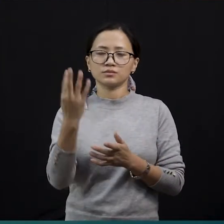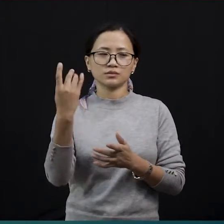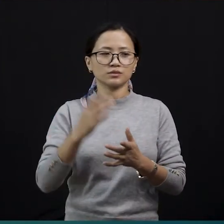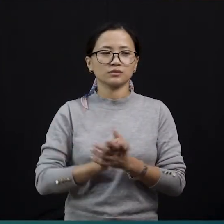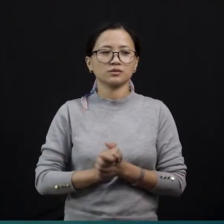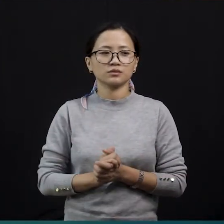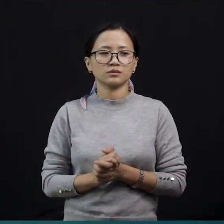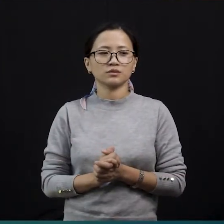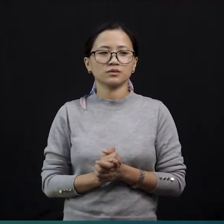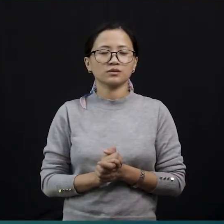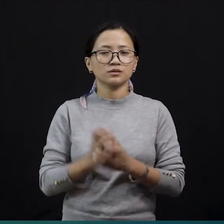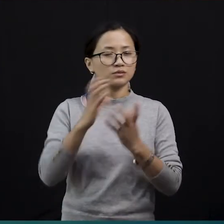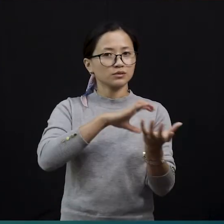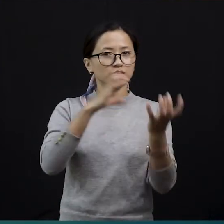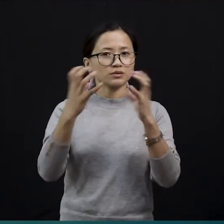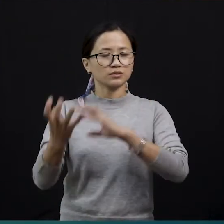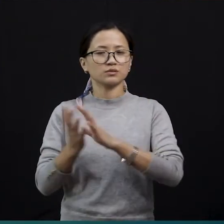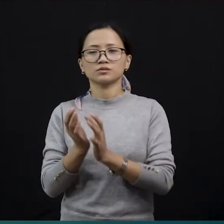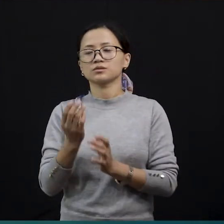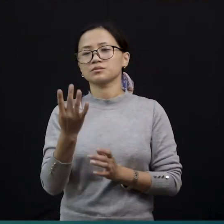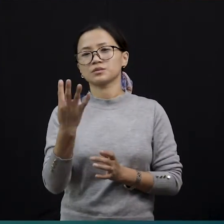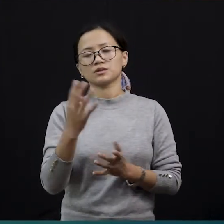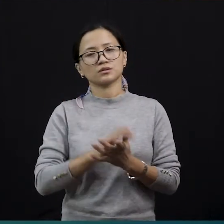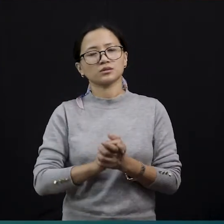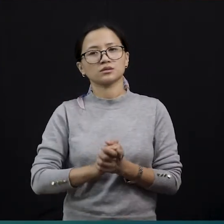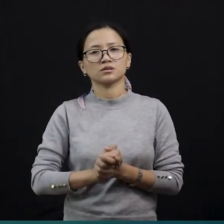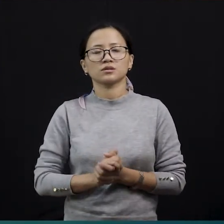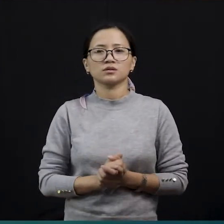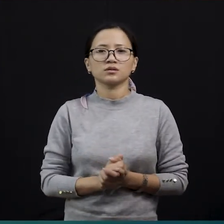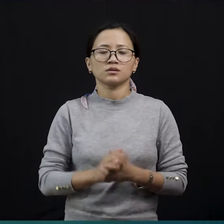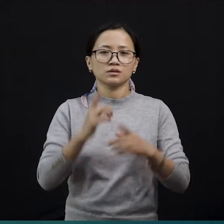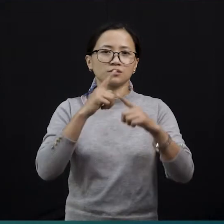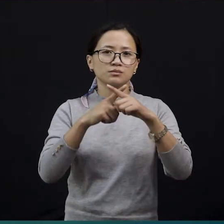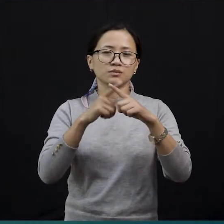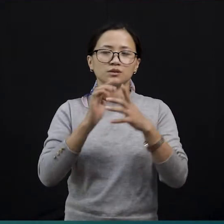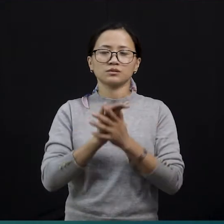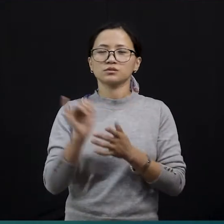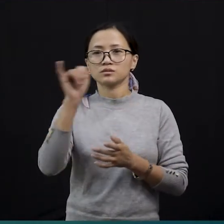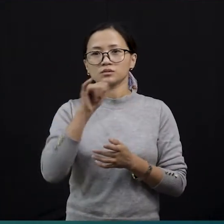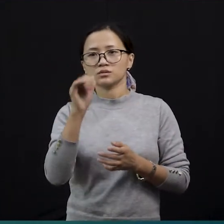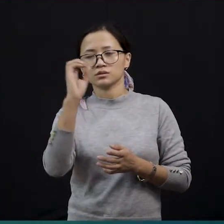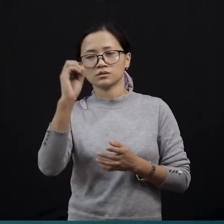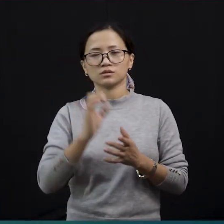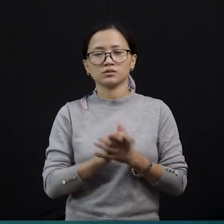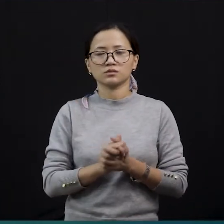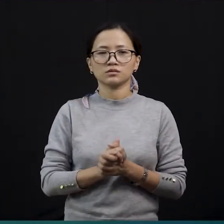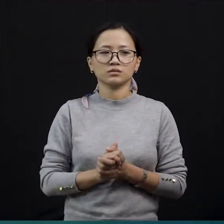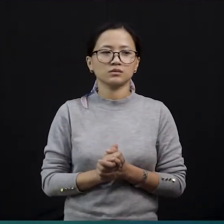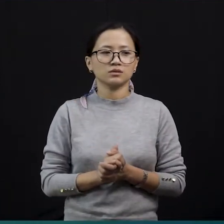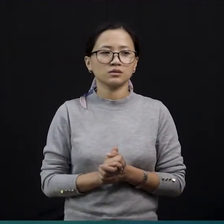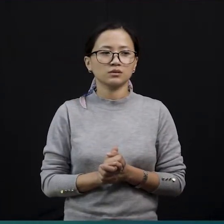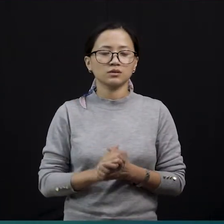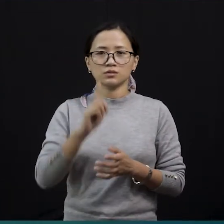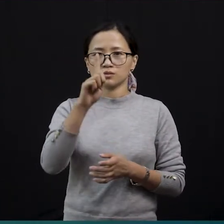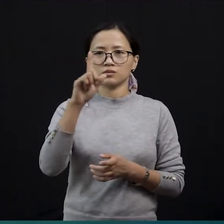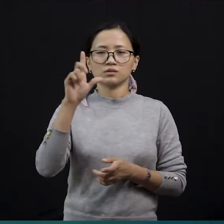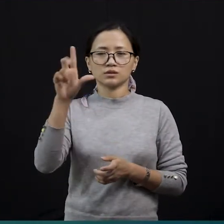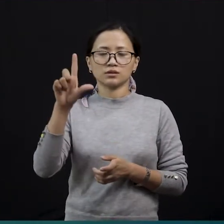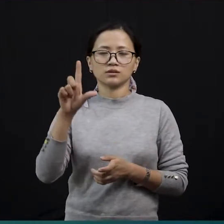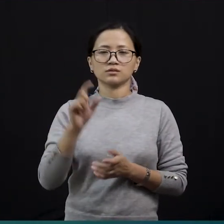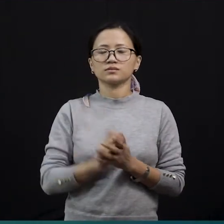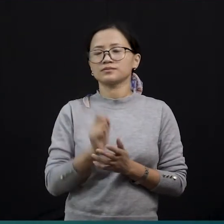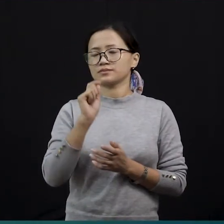need to, since we are changing into minutes, so you need to multiply with 60 and then you get 180